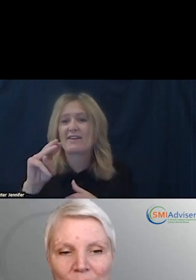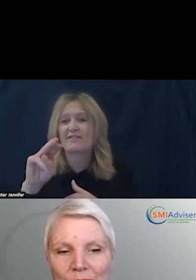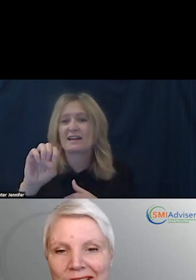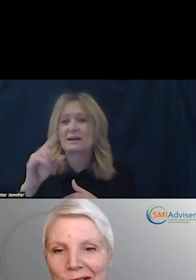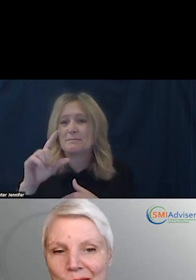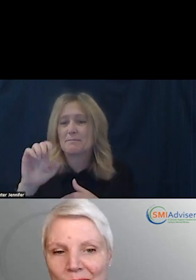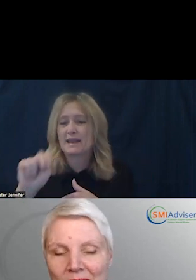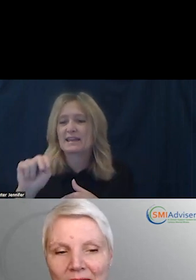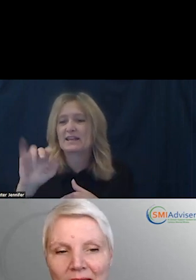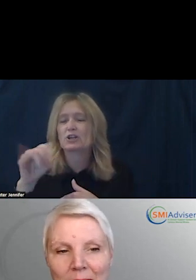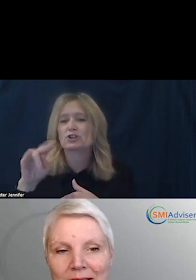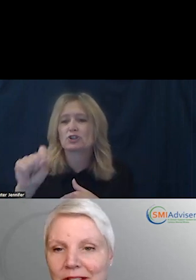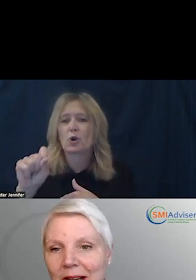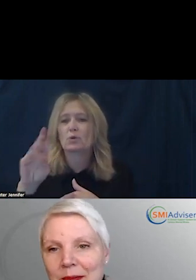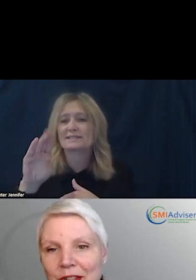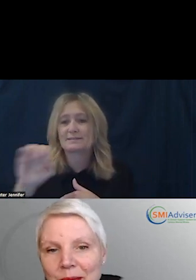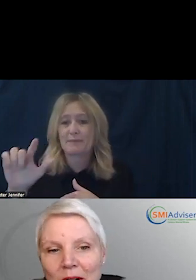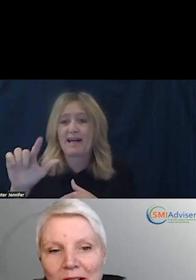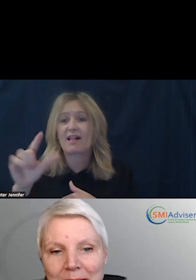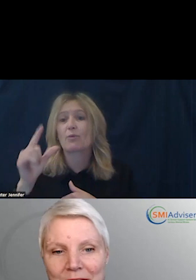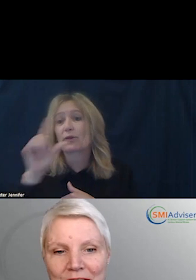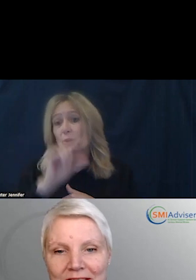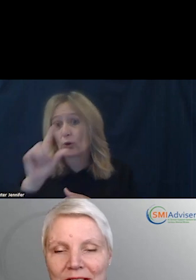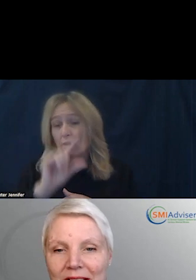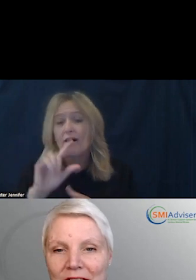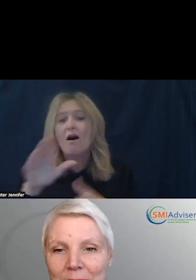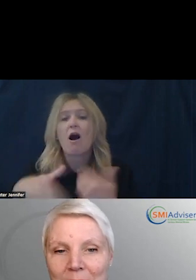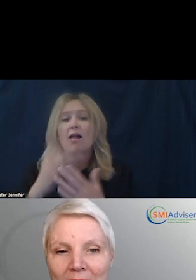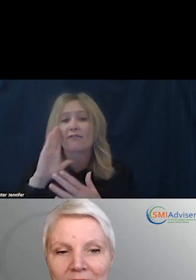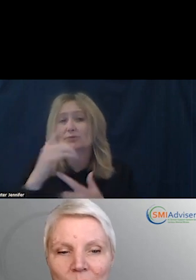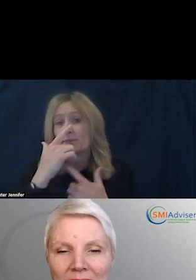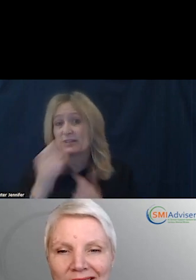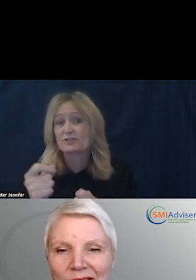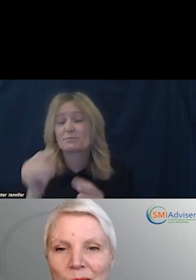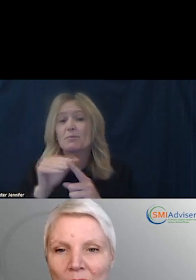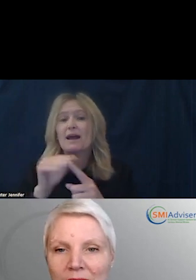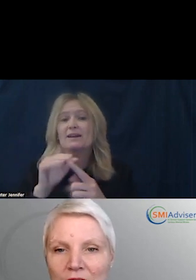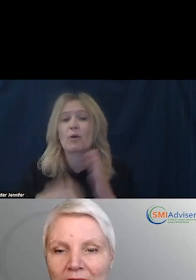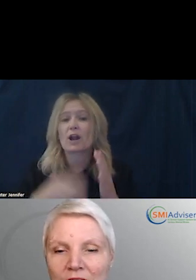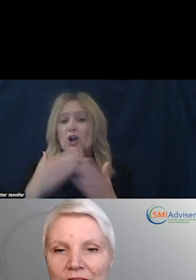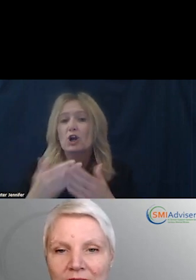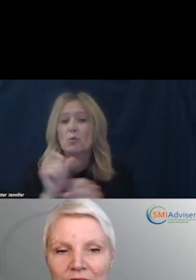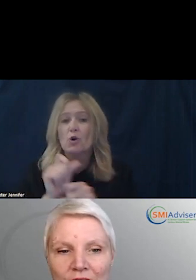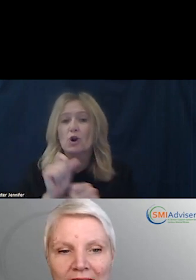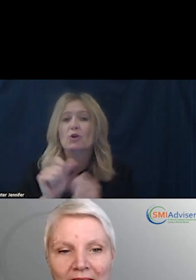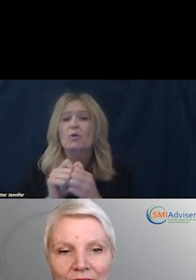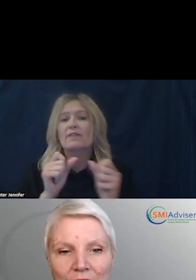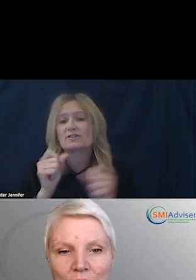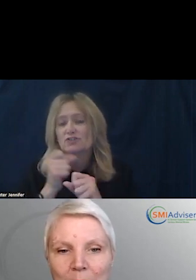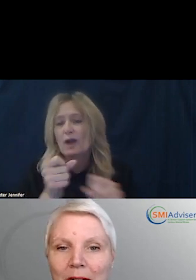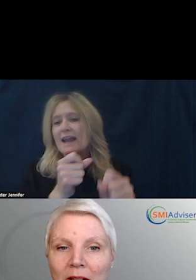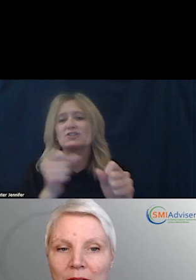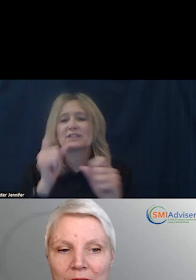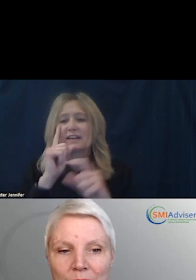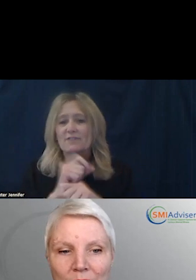Jones-Bell, who's at Google. And I'm sure we're all going to be interested to be reminded what a good work and the strategy and vision they have for